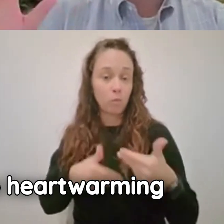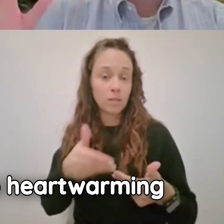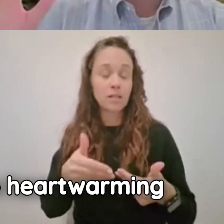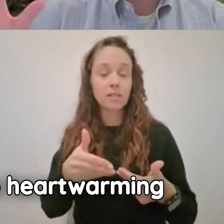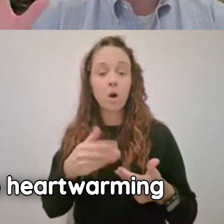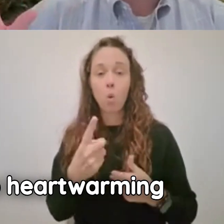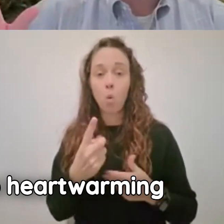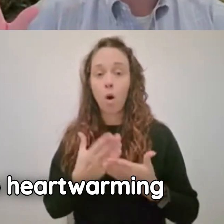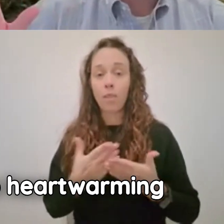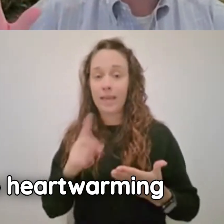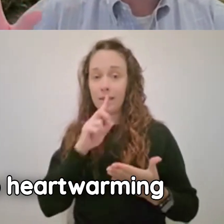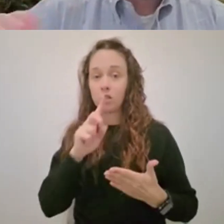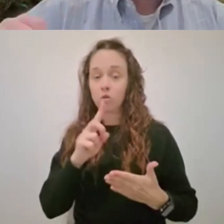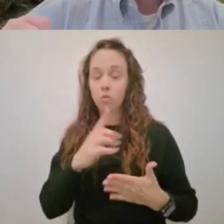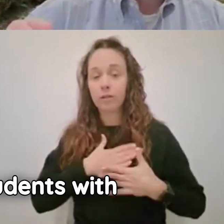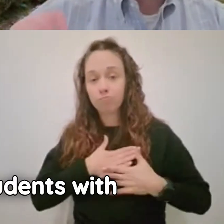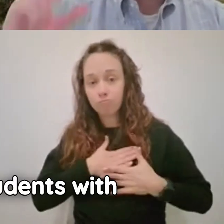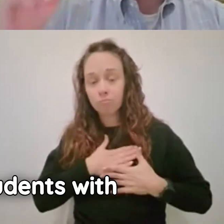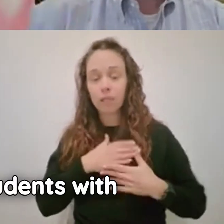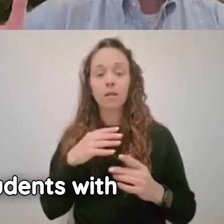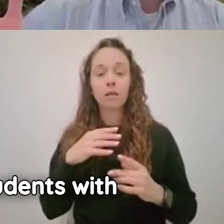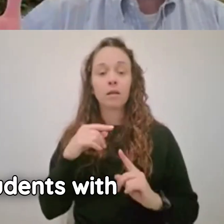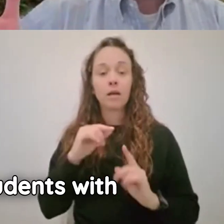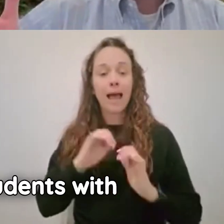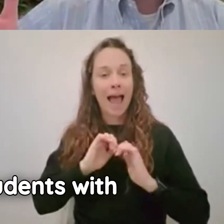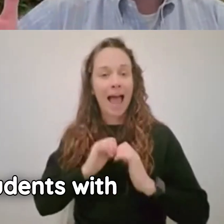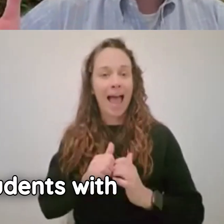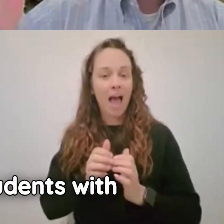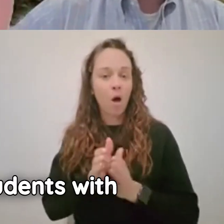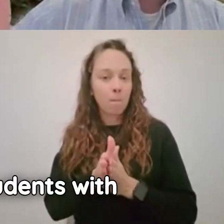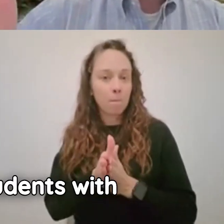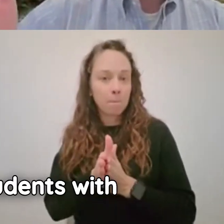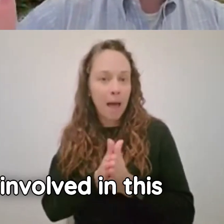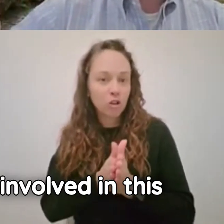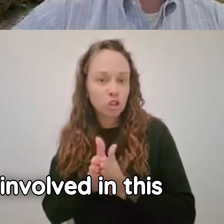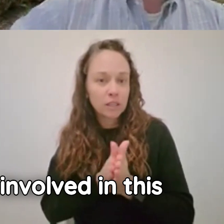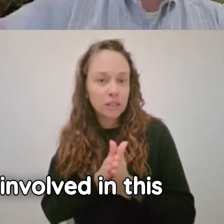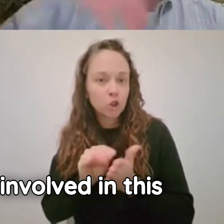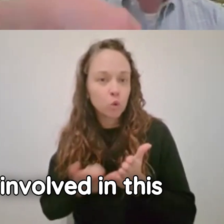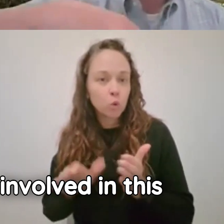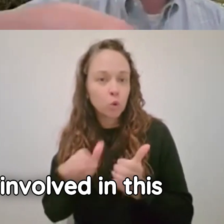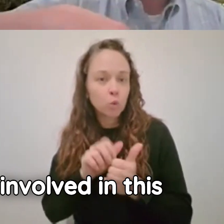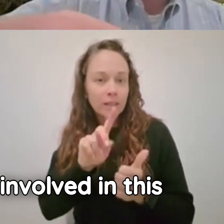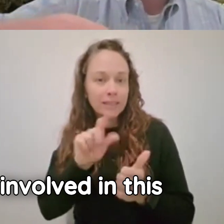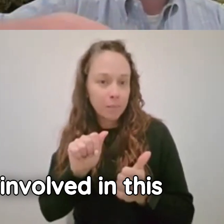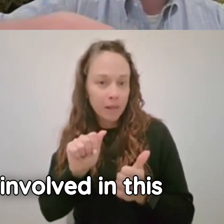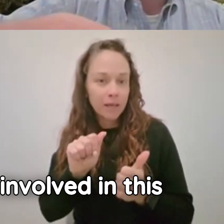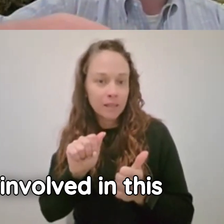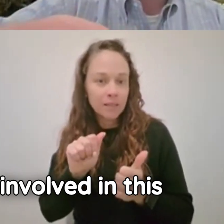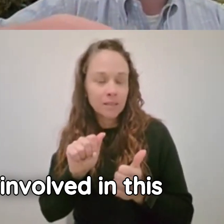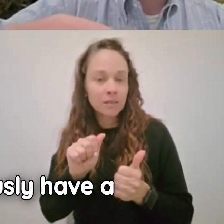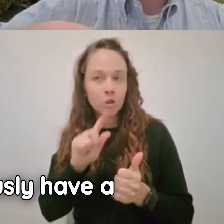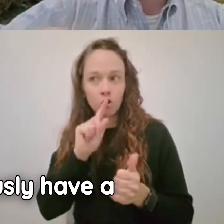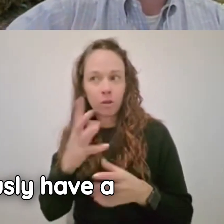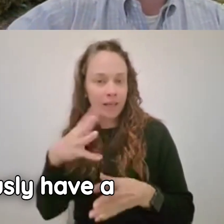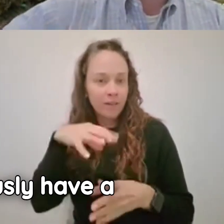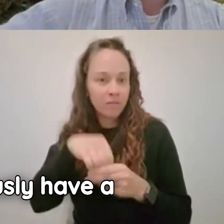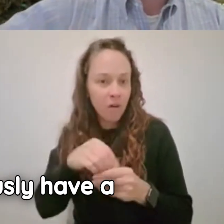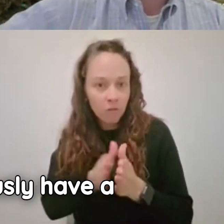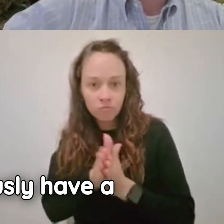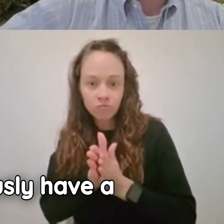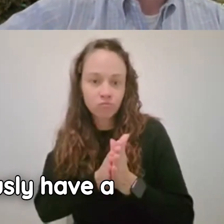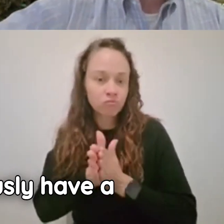that's really so heartwarming is how passionate students with disabilities have become involved in this